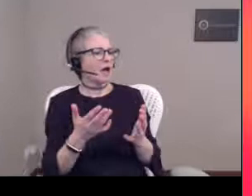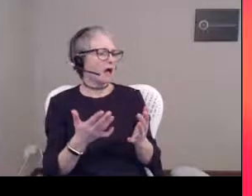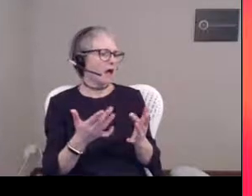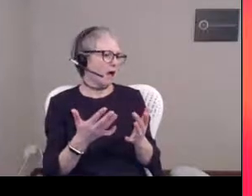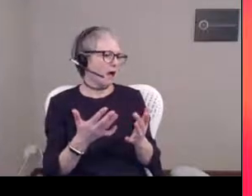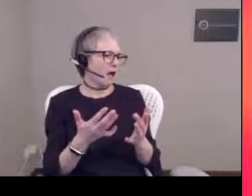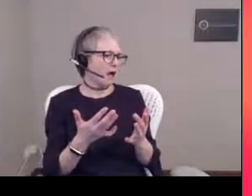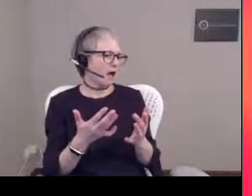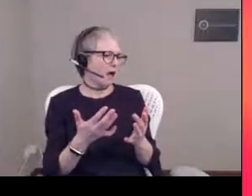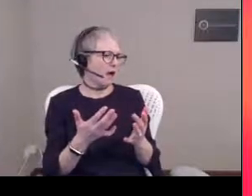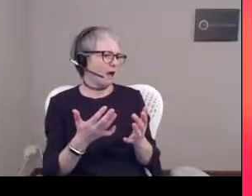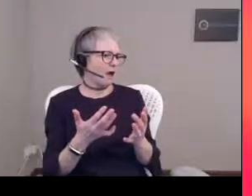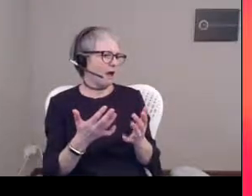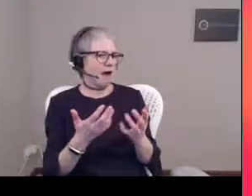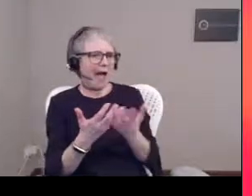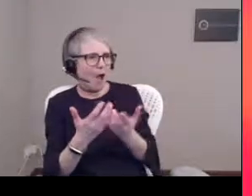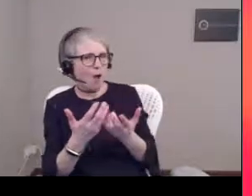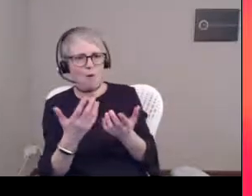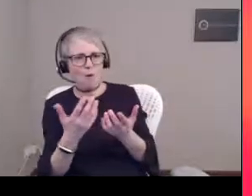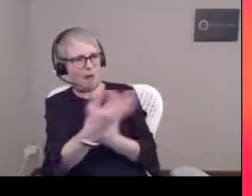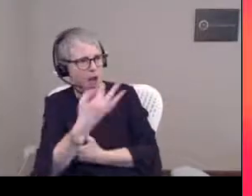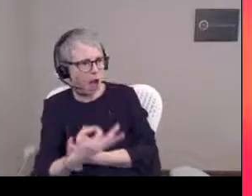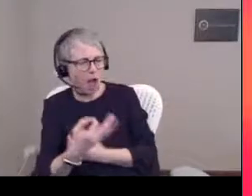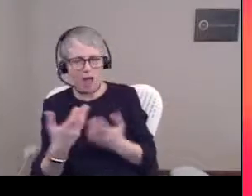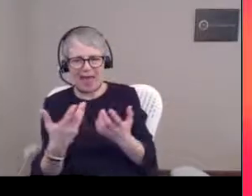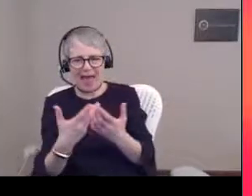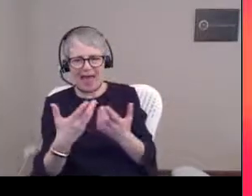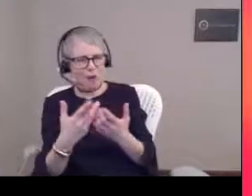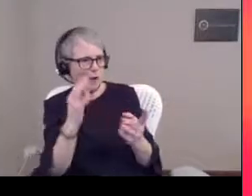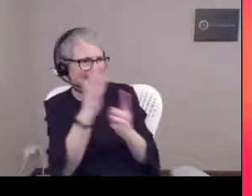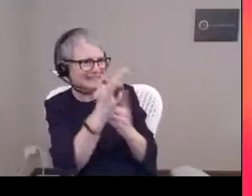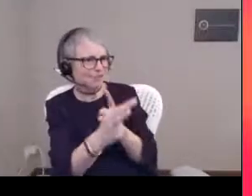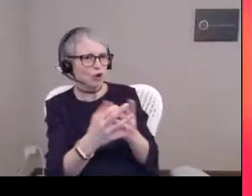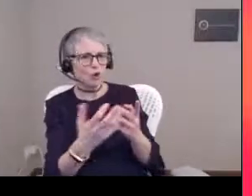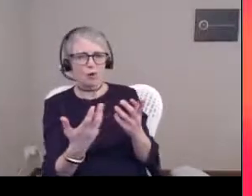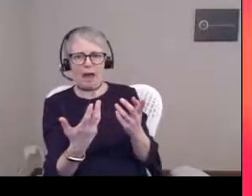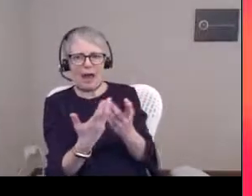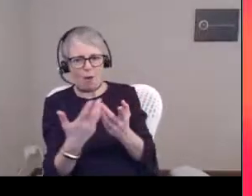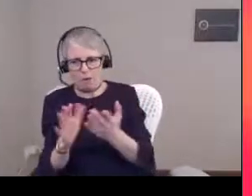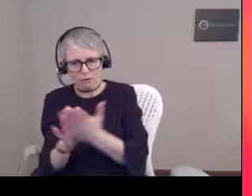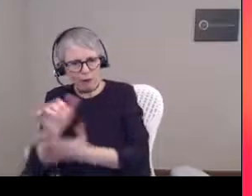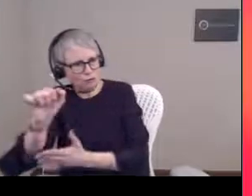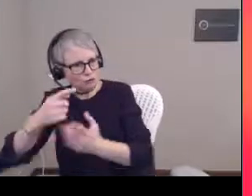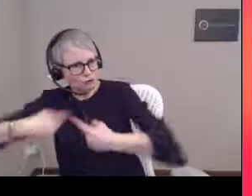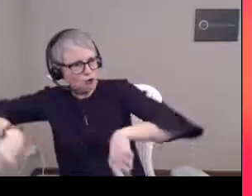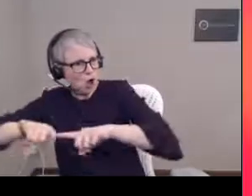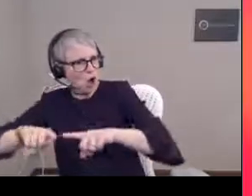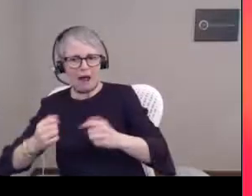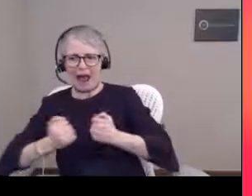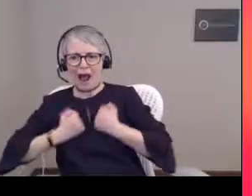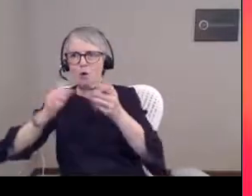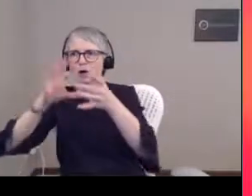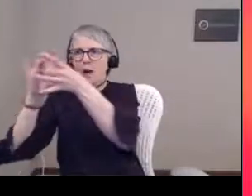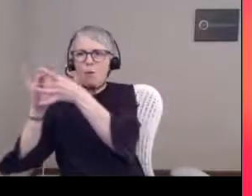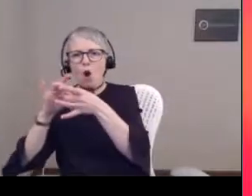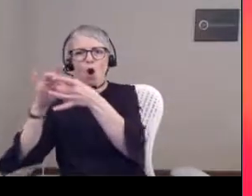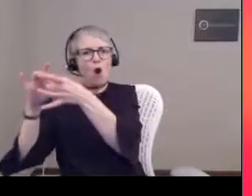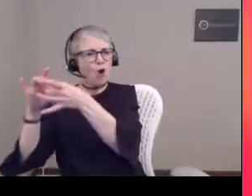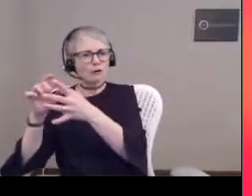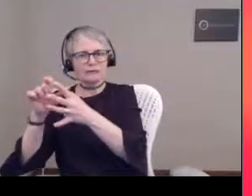how to approach interviews, the ITV culture, introducing you to our networks from ITV Able, which is our disability